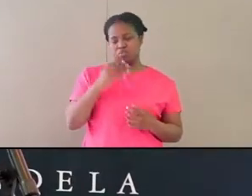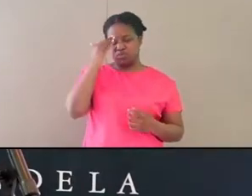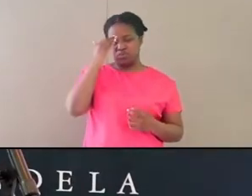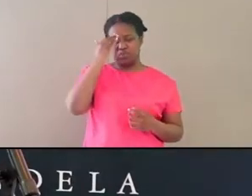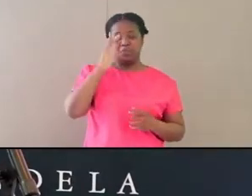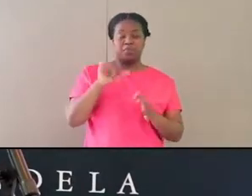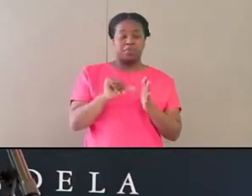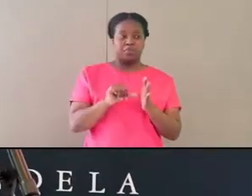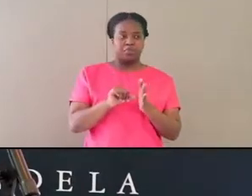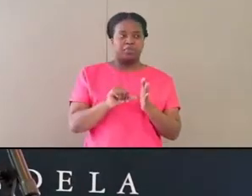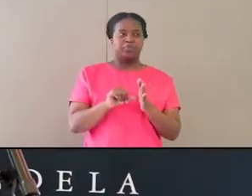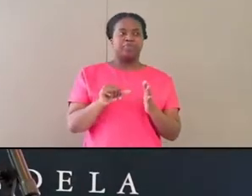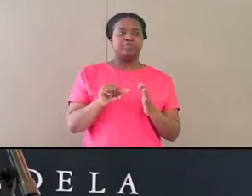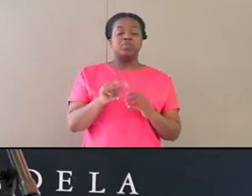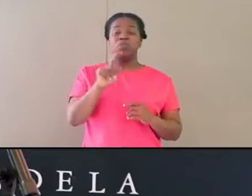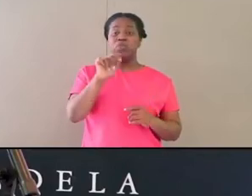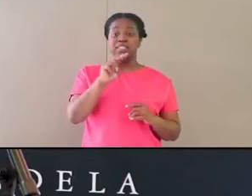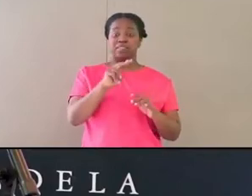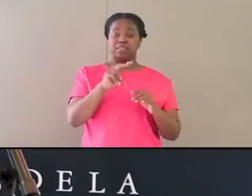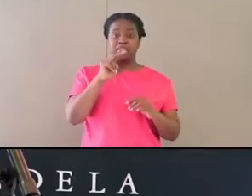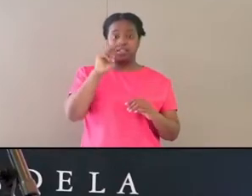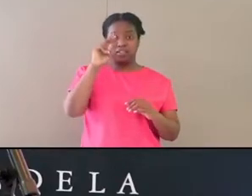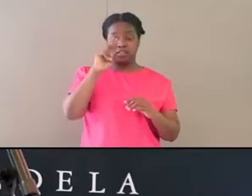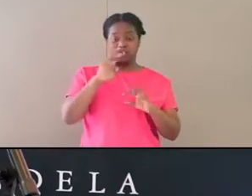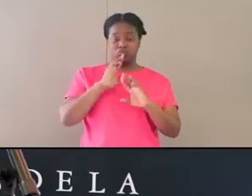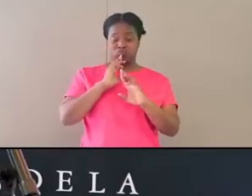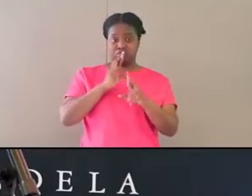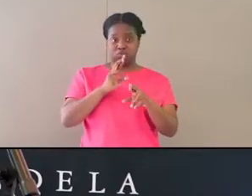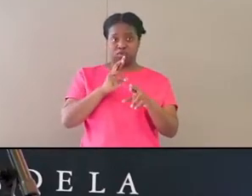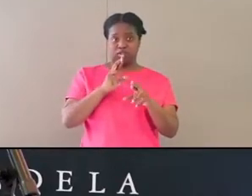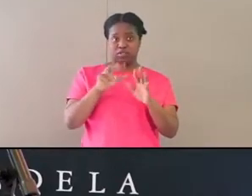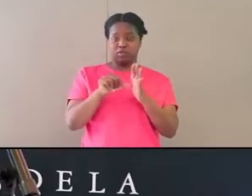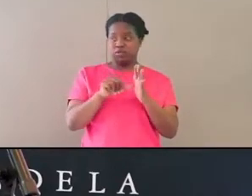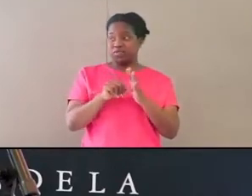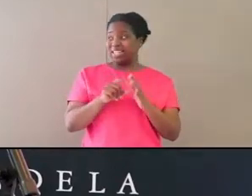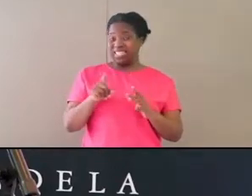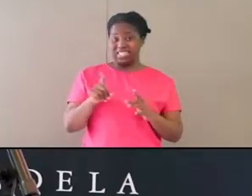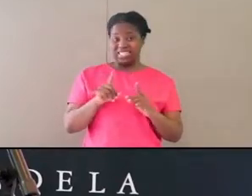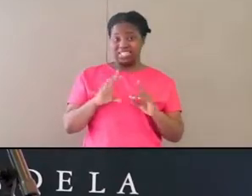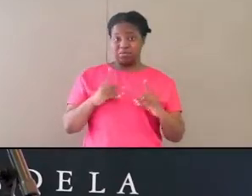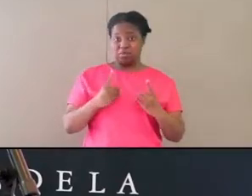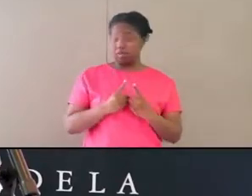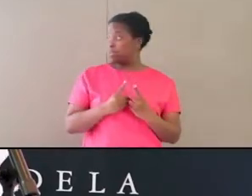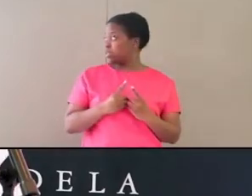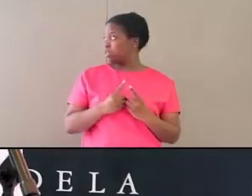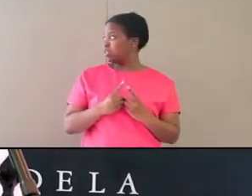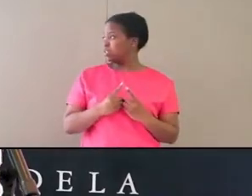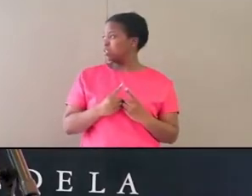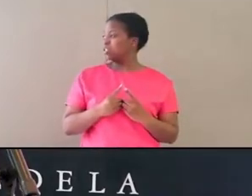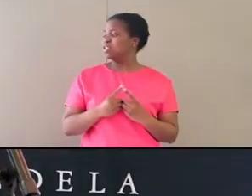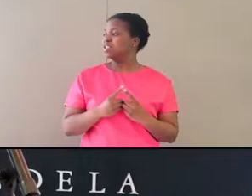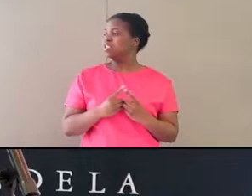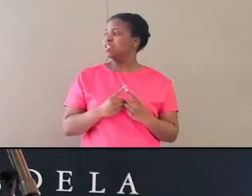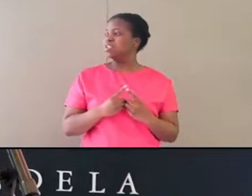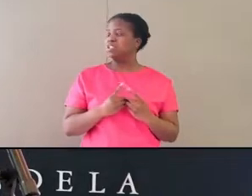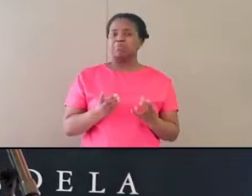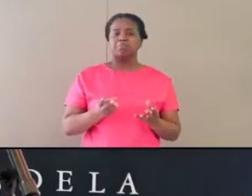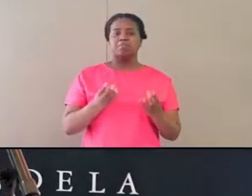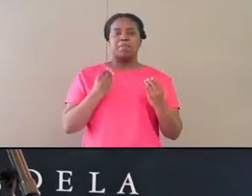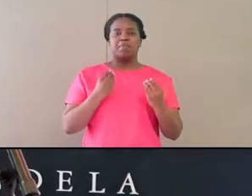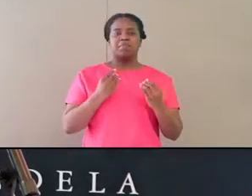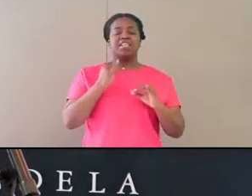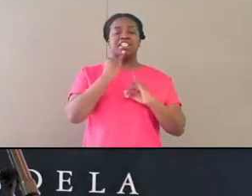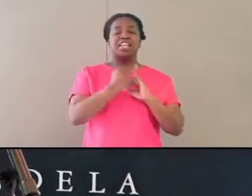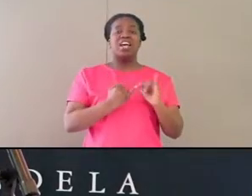it's important and media this is also important for you this department on behalf of the country received an